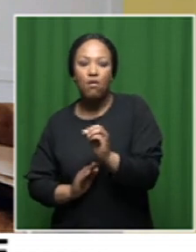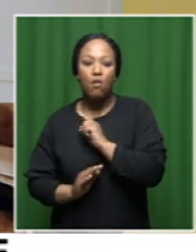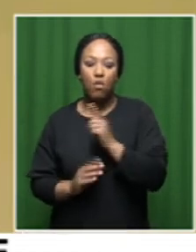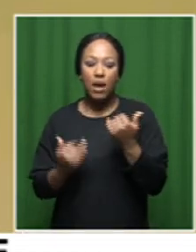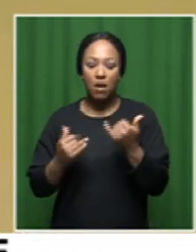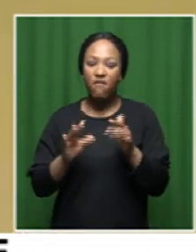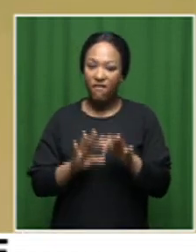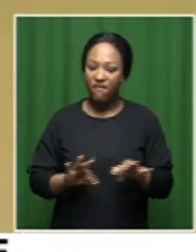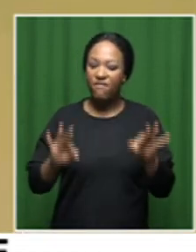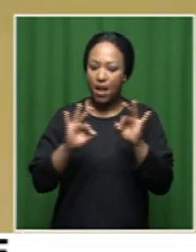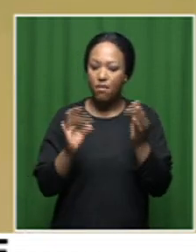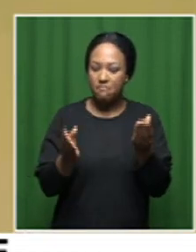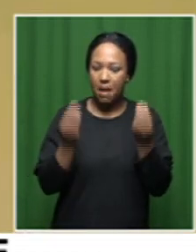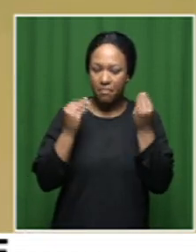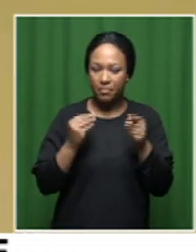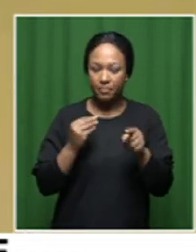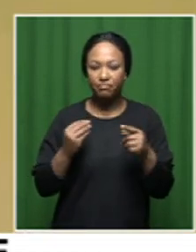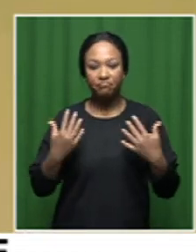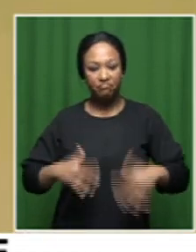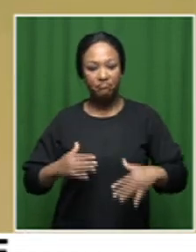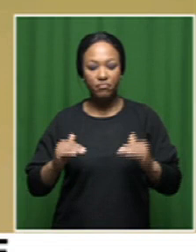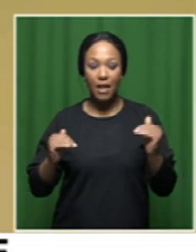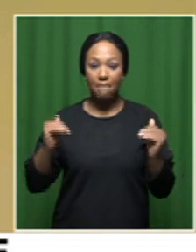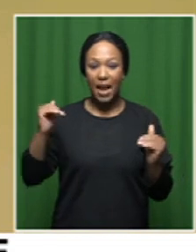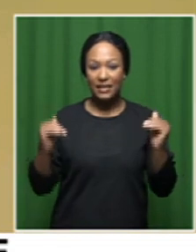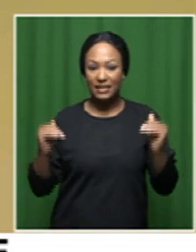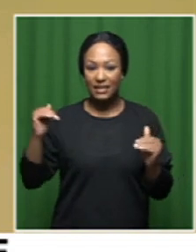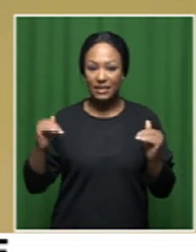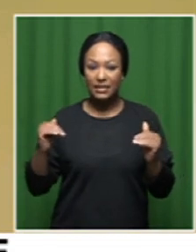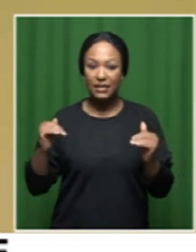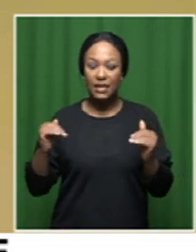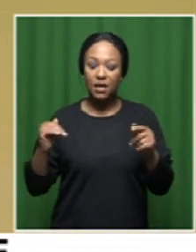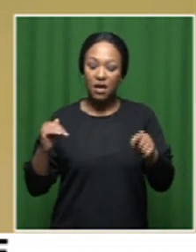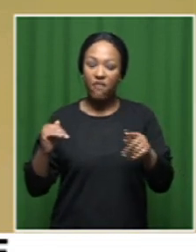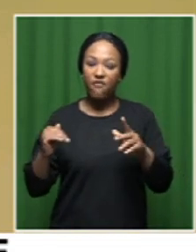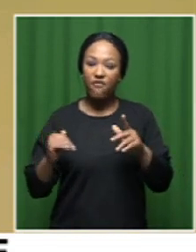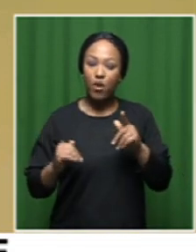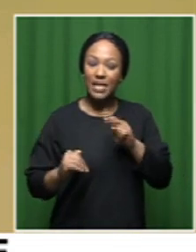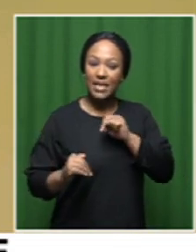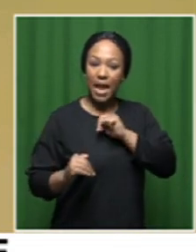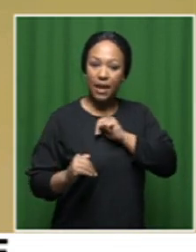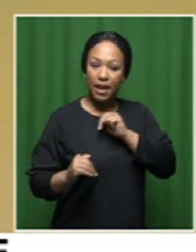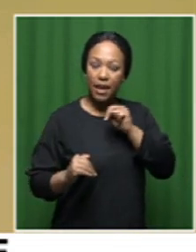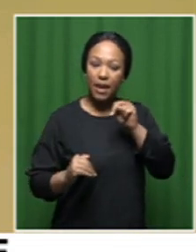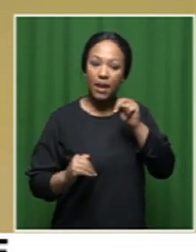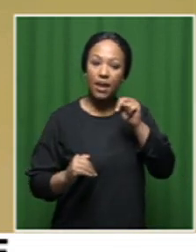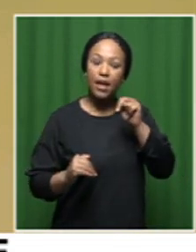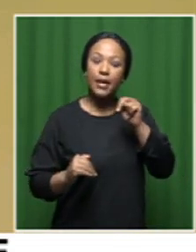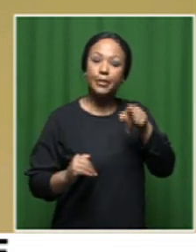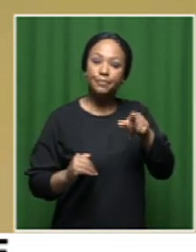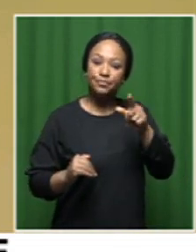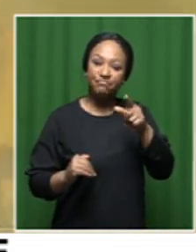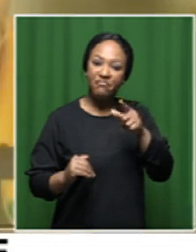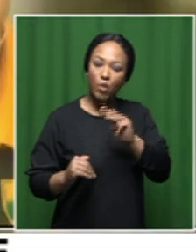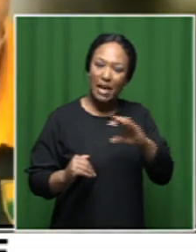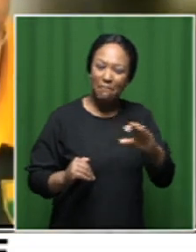getting their value. So it's been a real balance between coastal regions and inland areas. Mm-hmm. And what